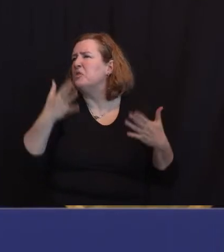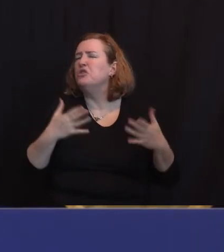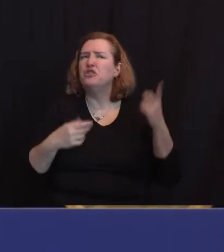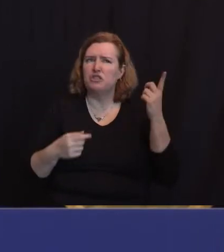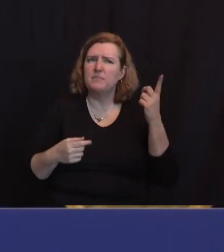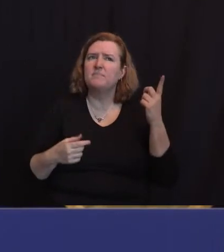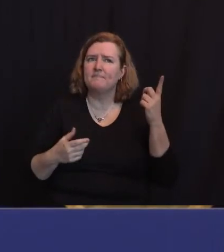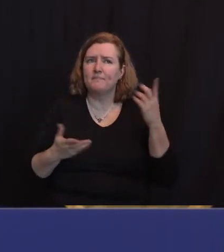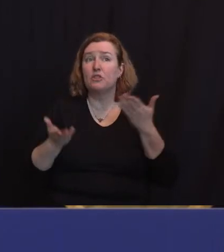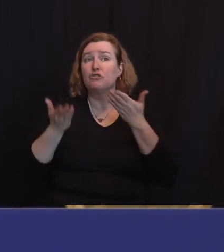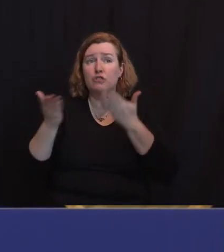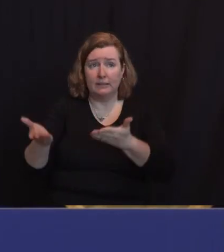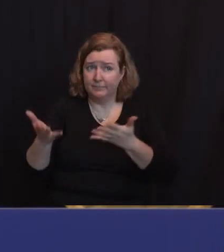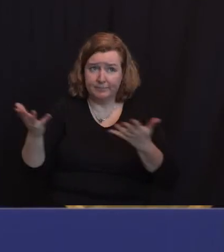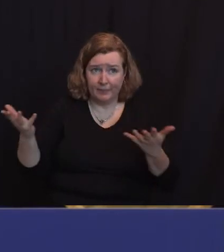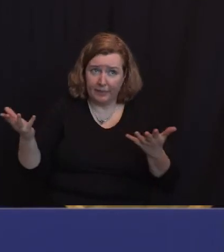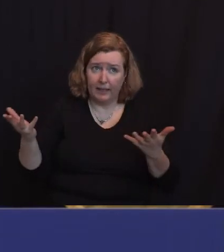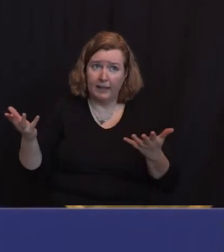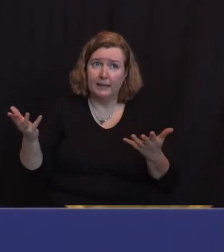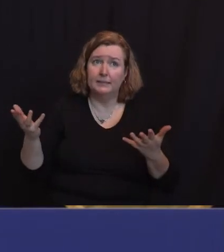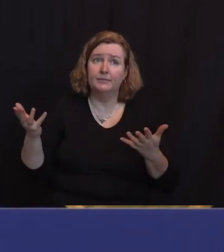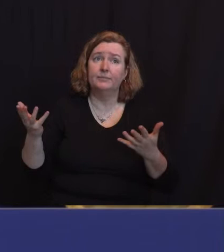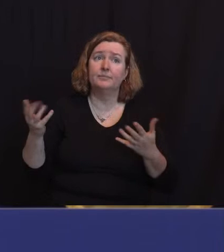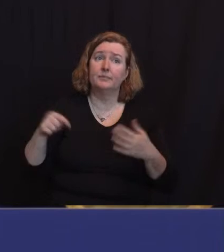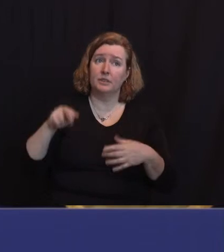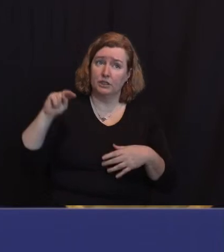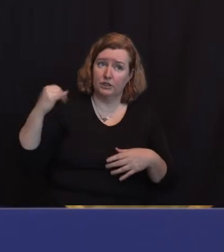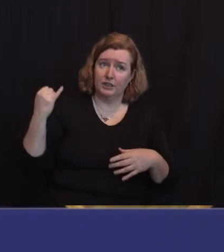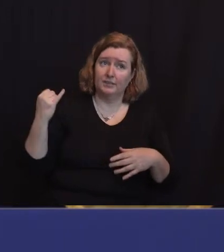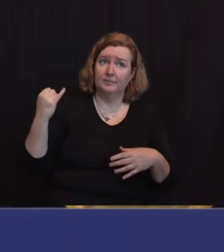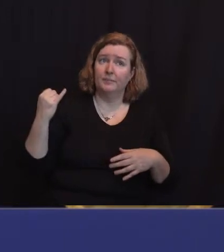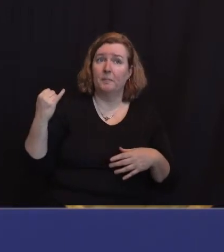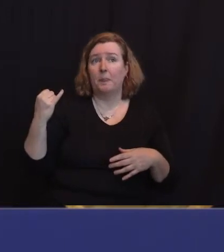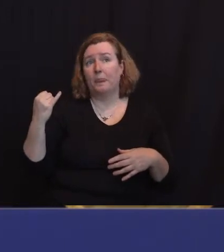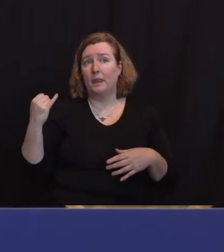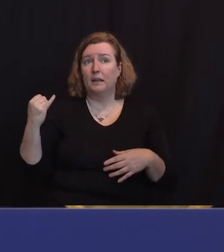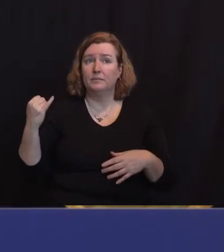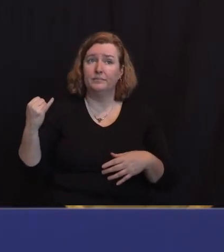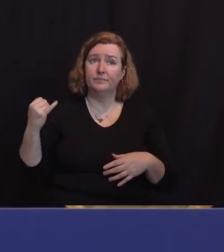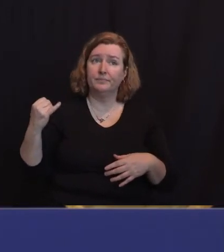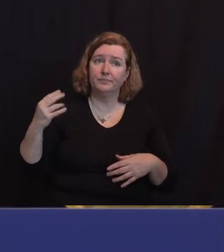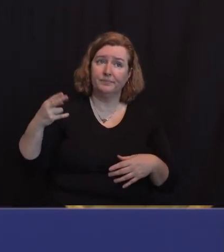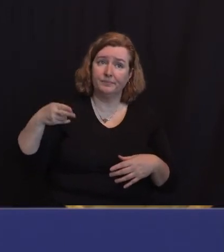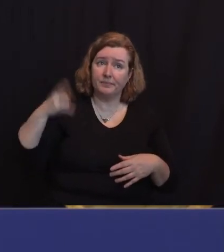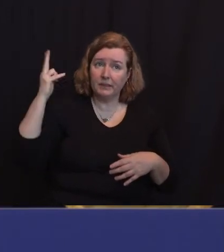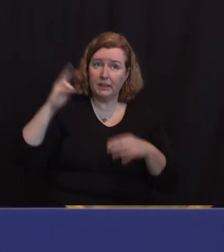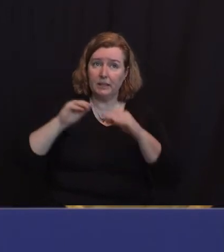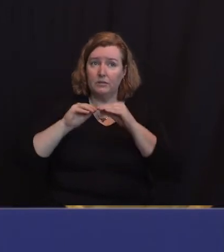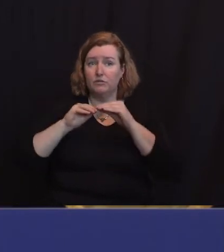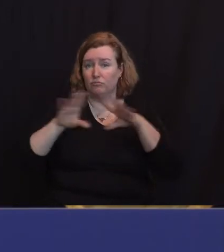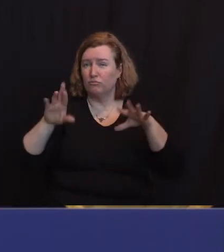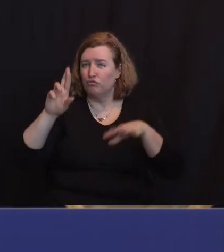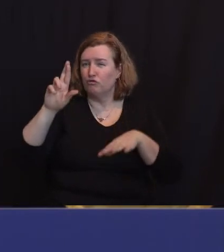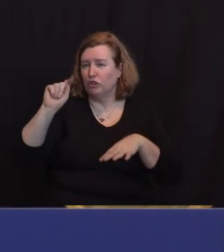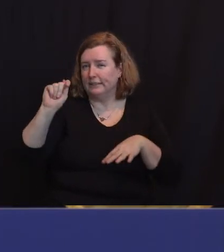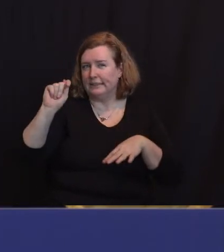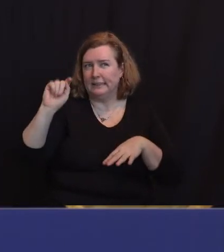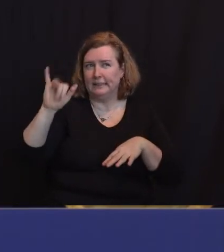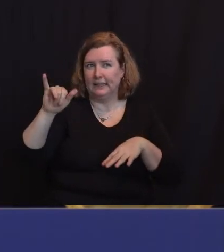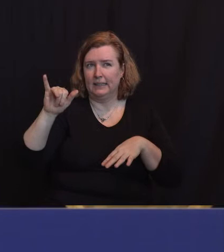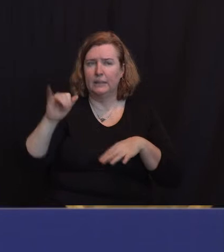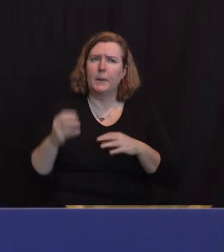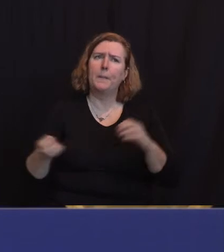believe, that states like New Jersey, where we have a particularly high infection rate, should be getting more doses,